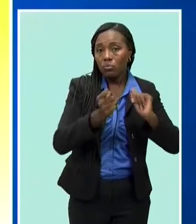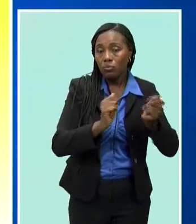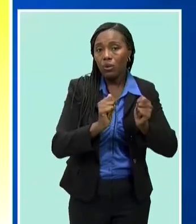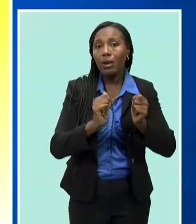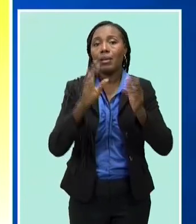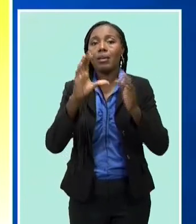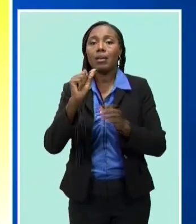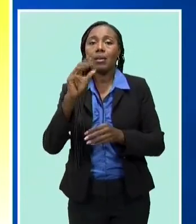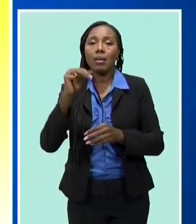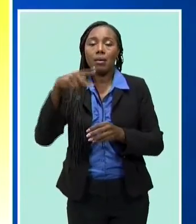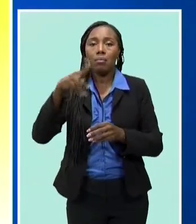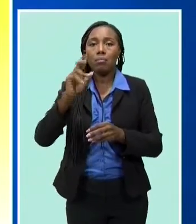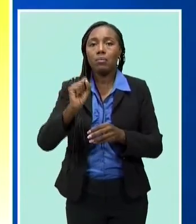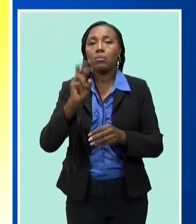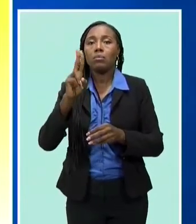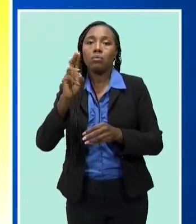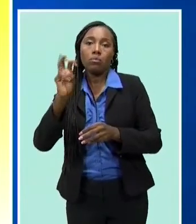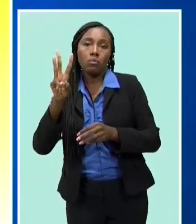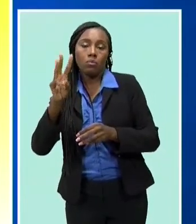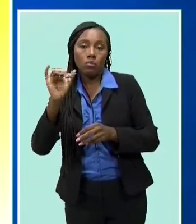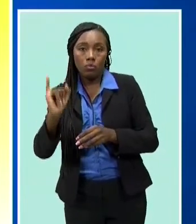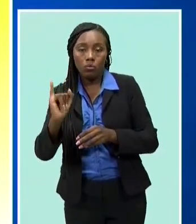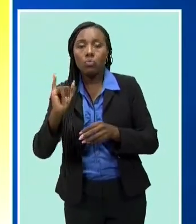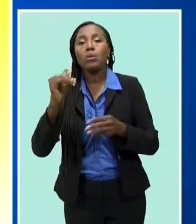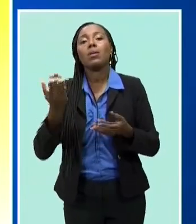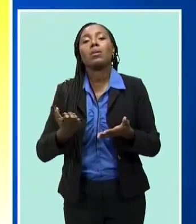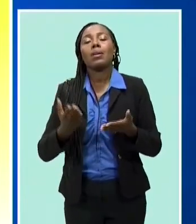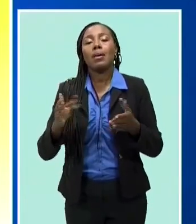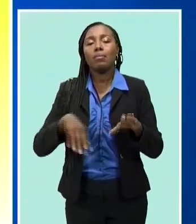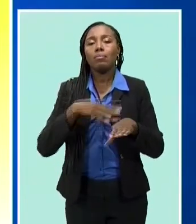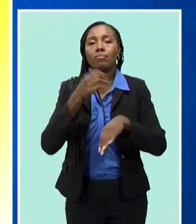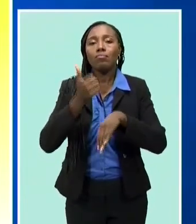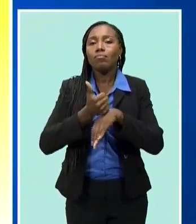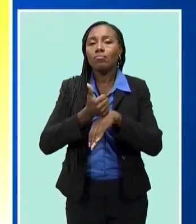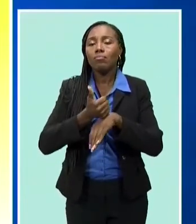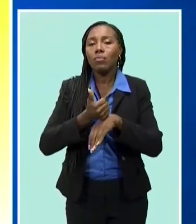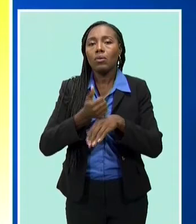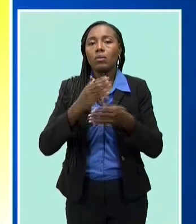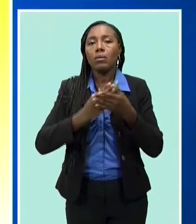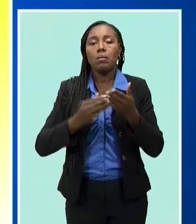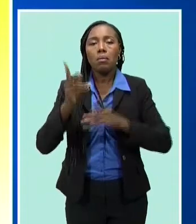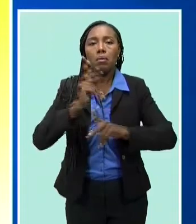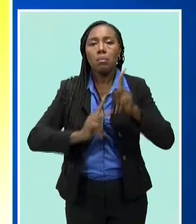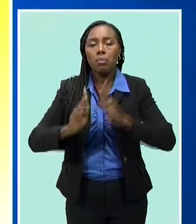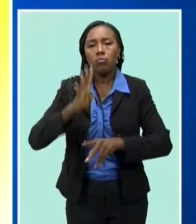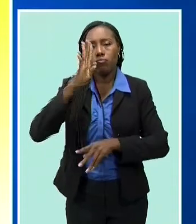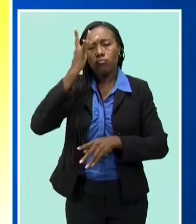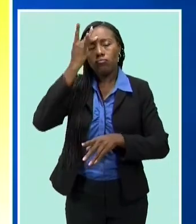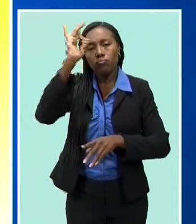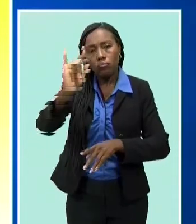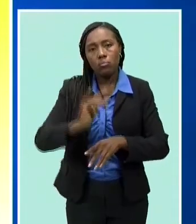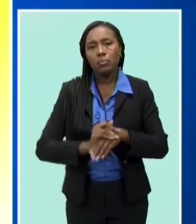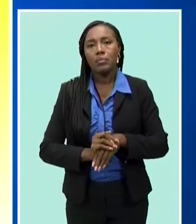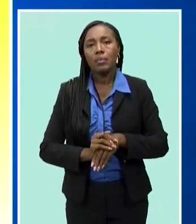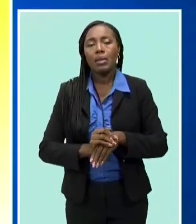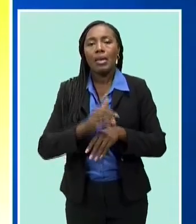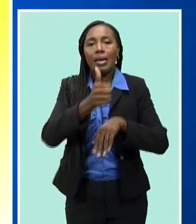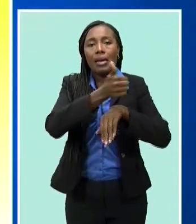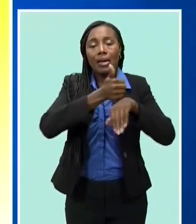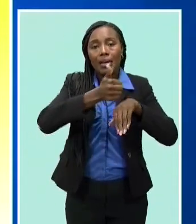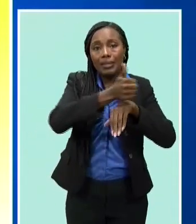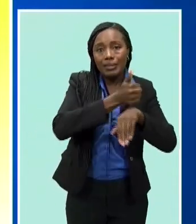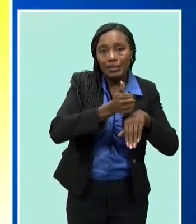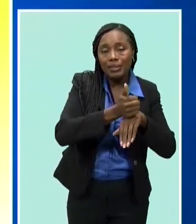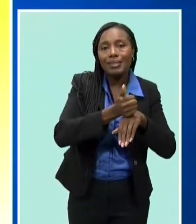campuses of the University of the West Indies have produced some of the finest intellectuals around the world. Antigua and Barbuda leaps into